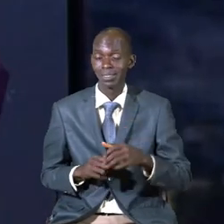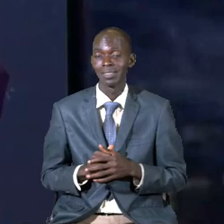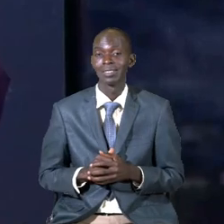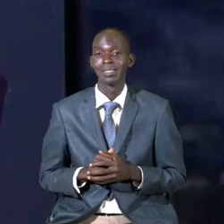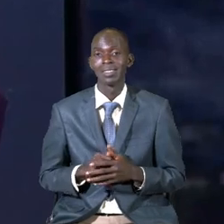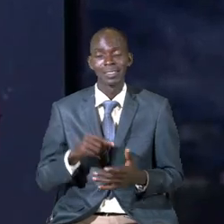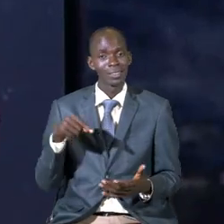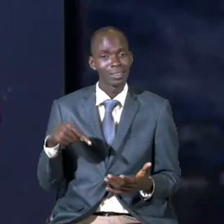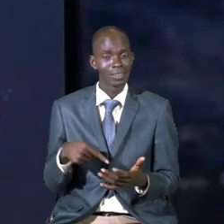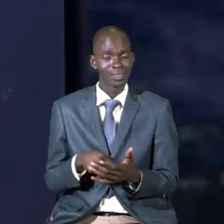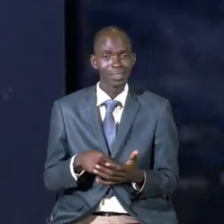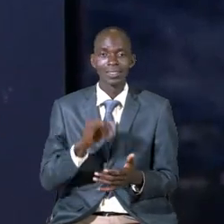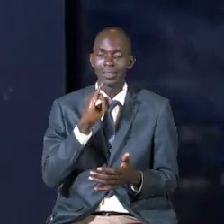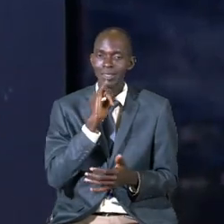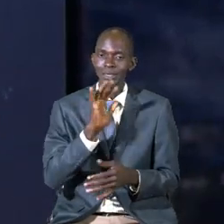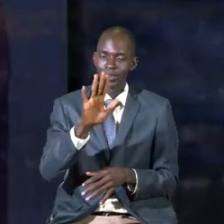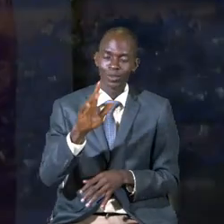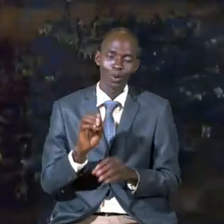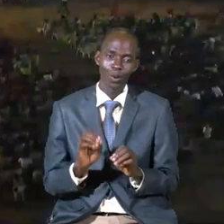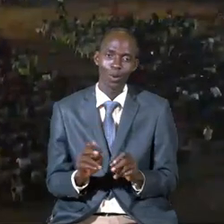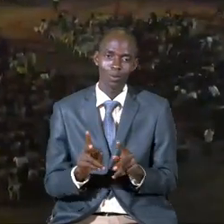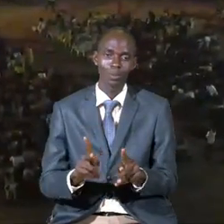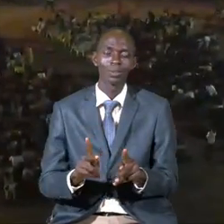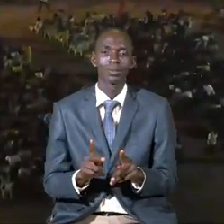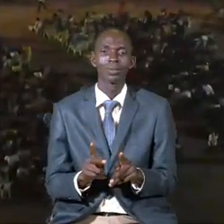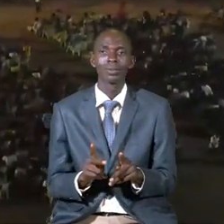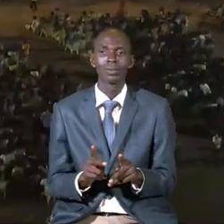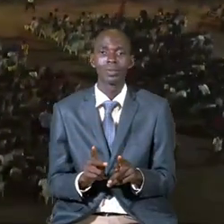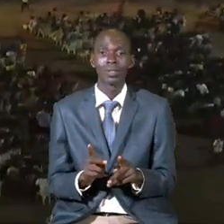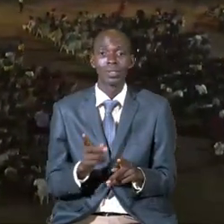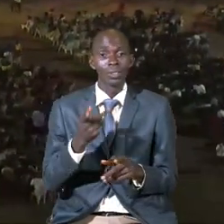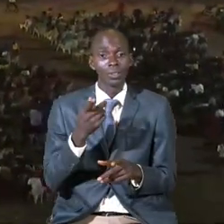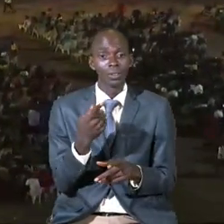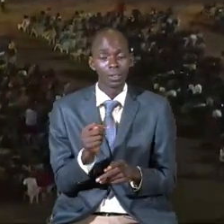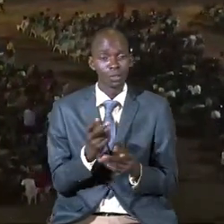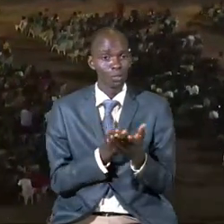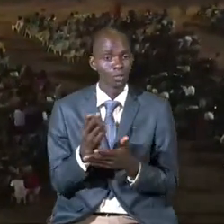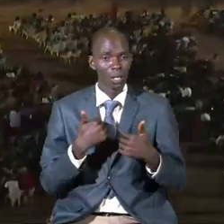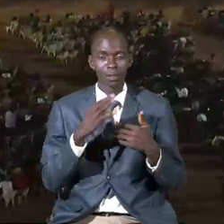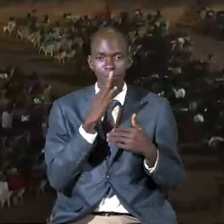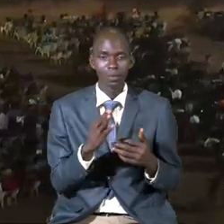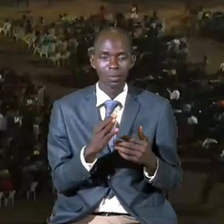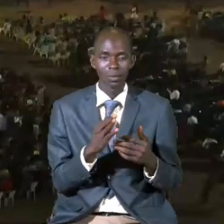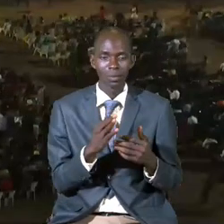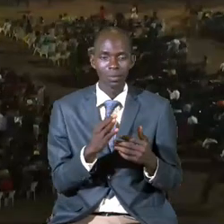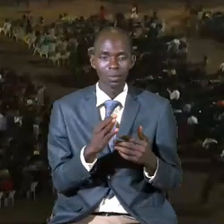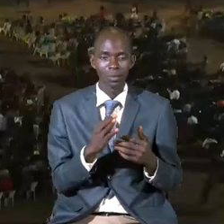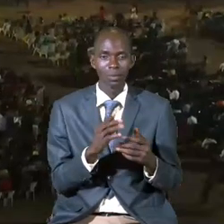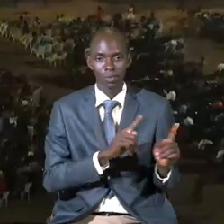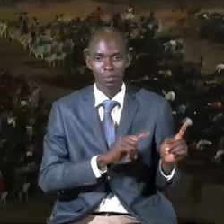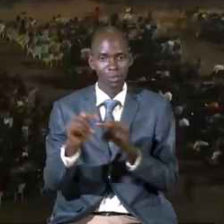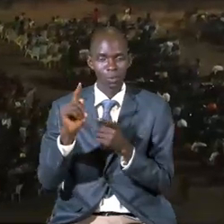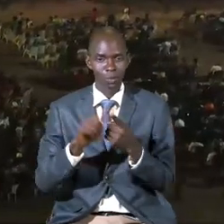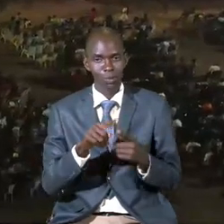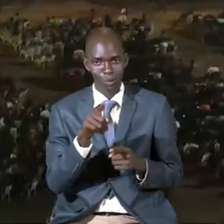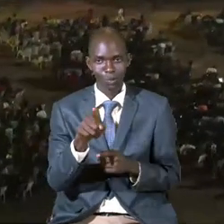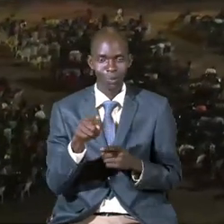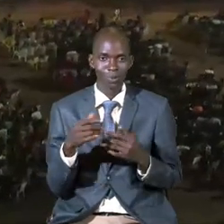is your chance that the truth has come to you transforming truth transferable